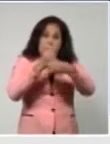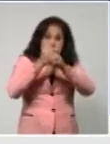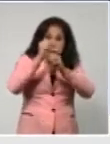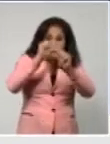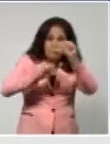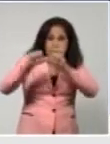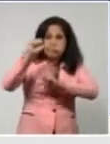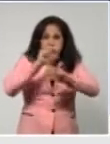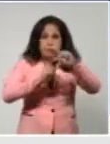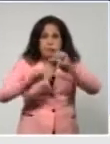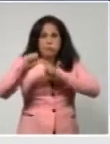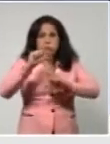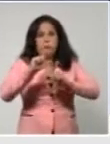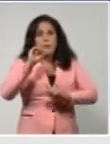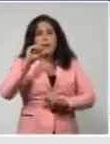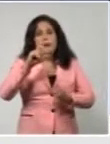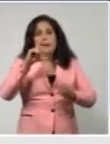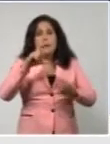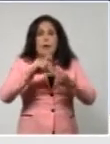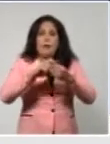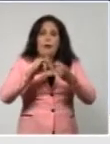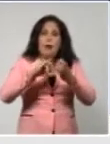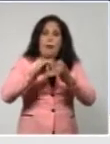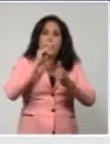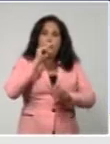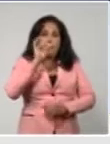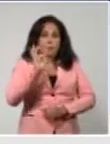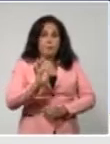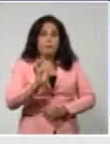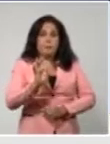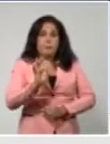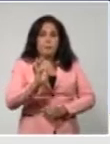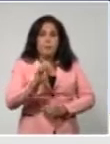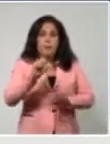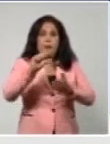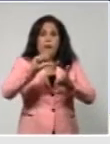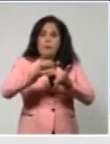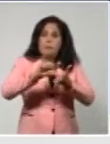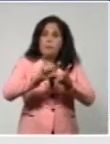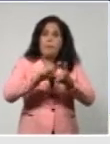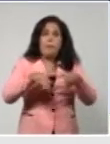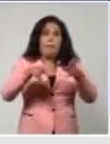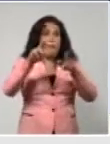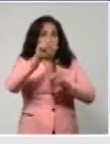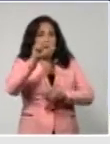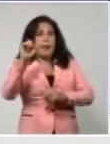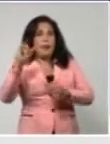2,914 samples were studied in Cuba's molecular biology laboratories.